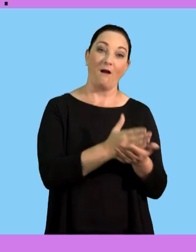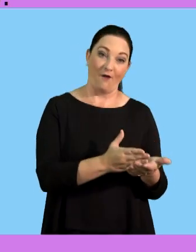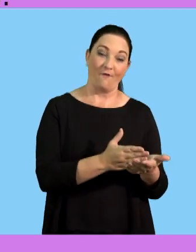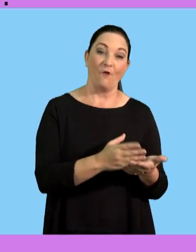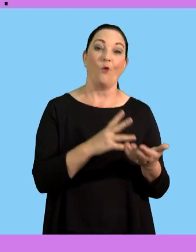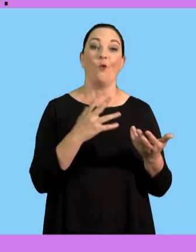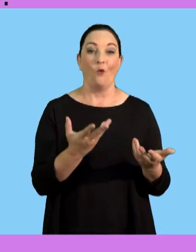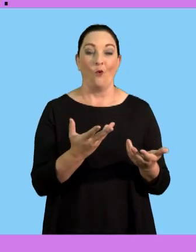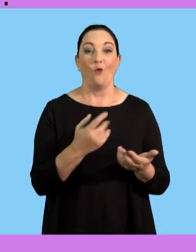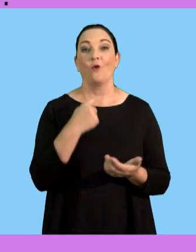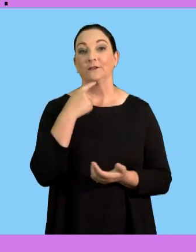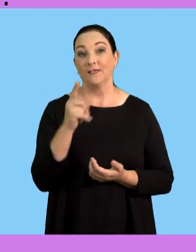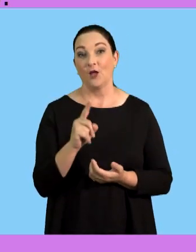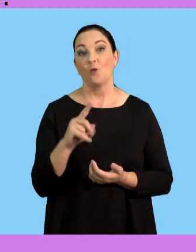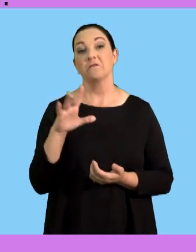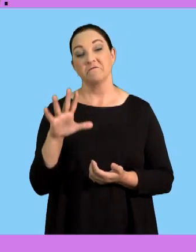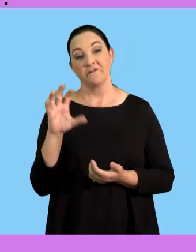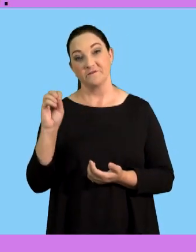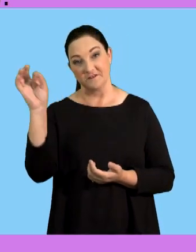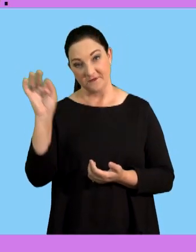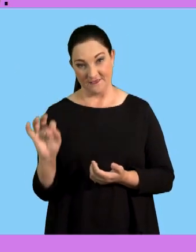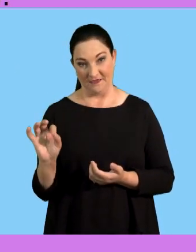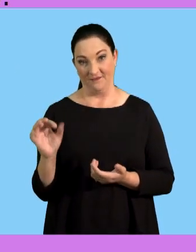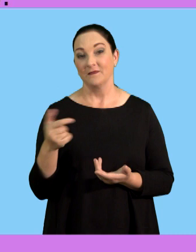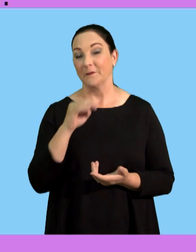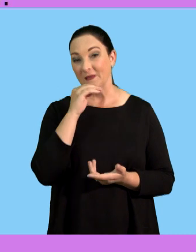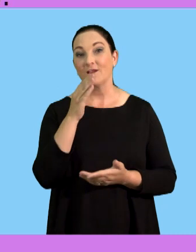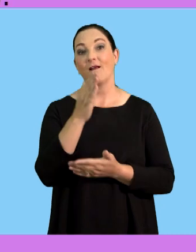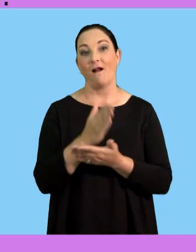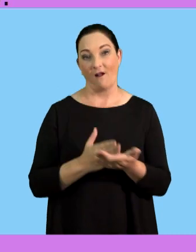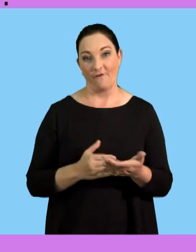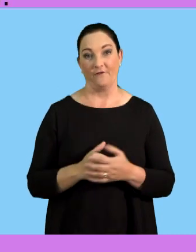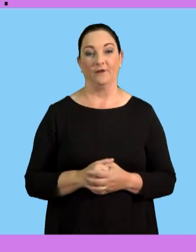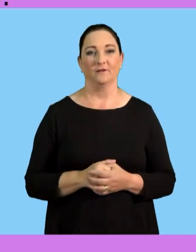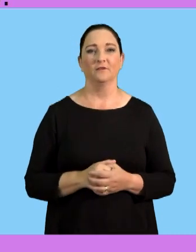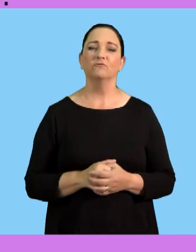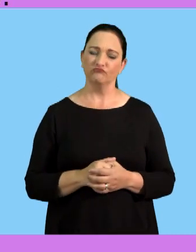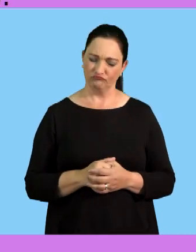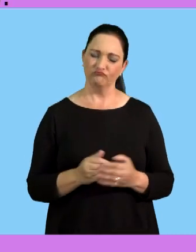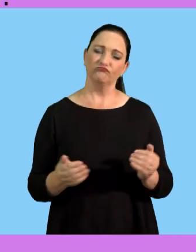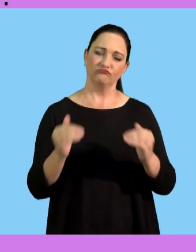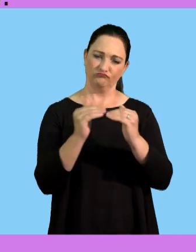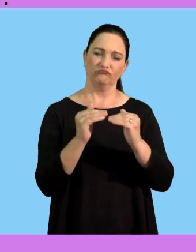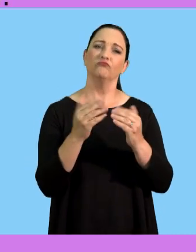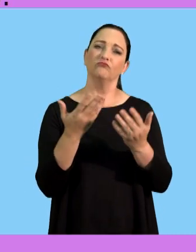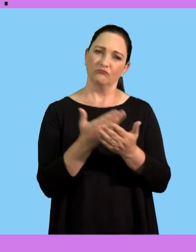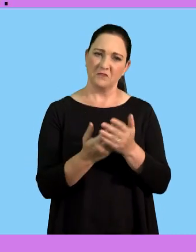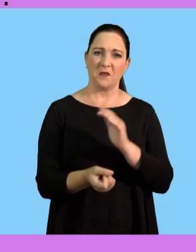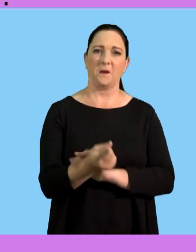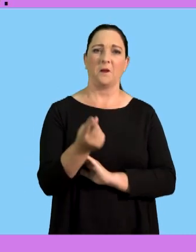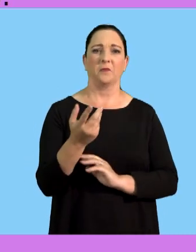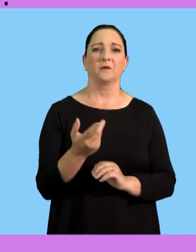half, or when you go to a percentage, we can express it as 50%. So, equal chance of happening,